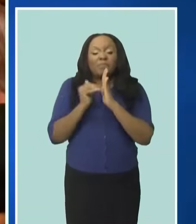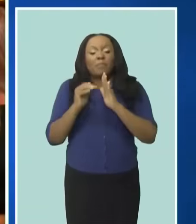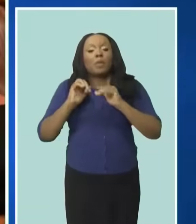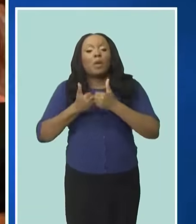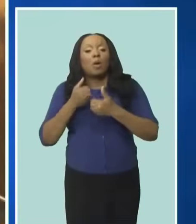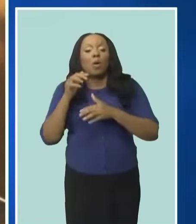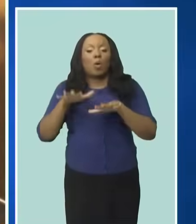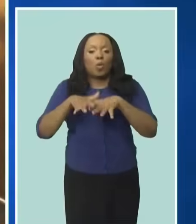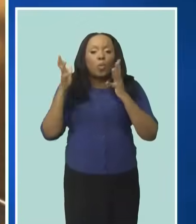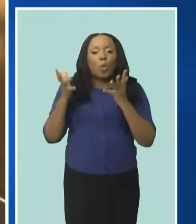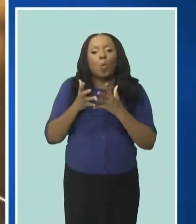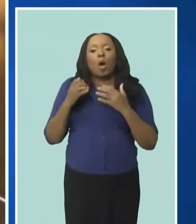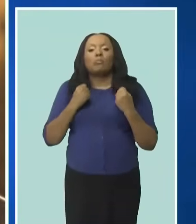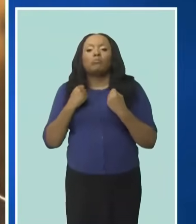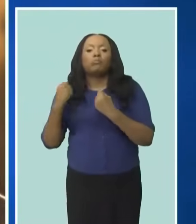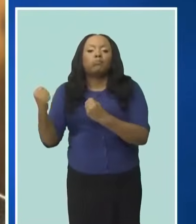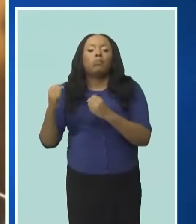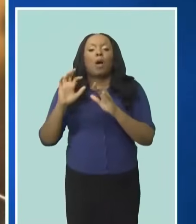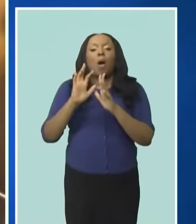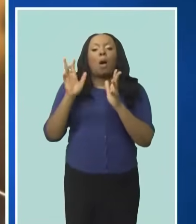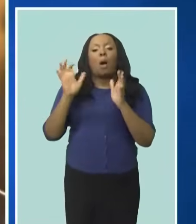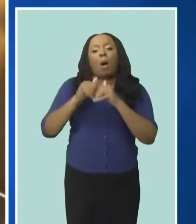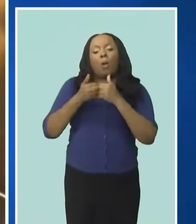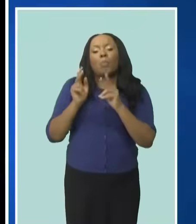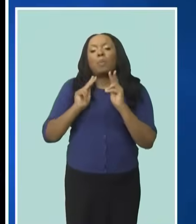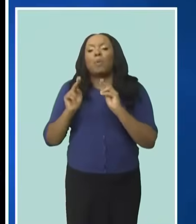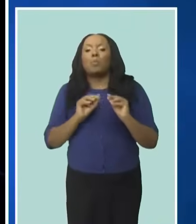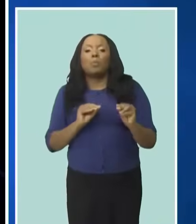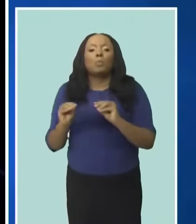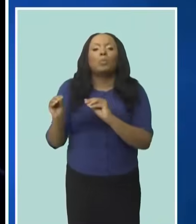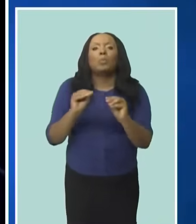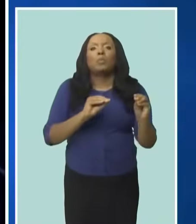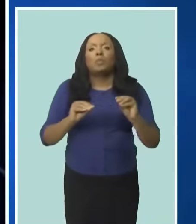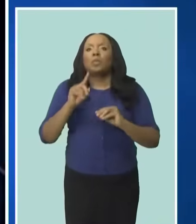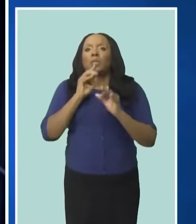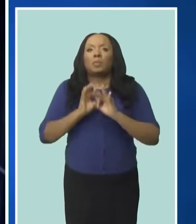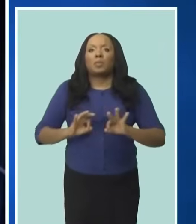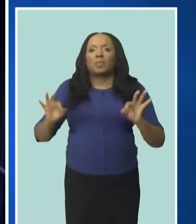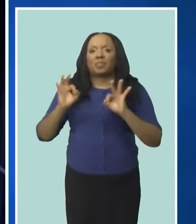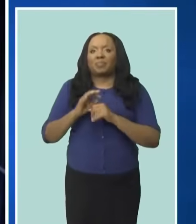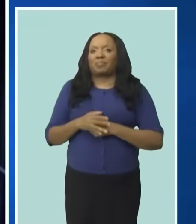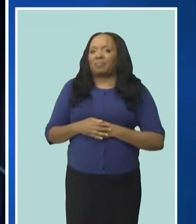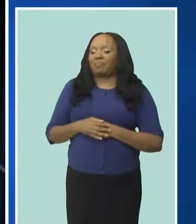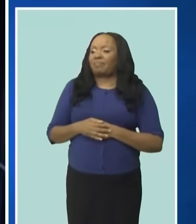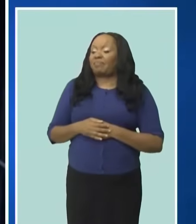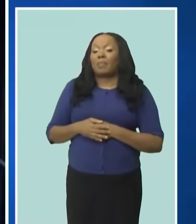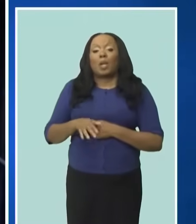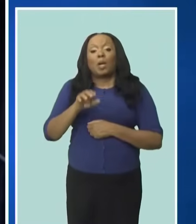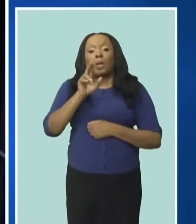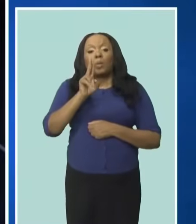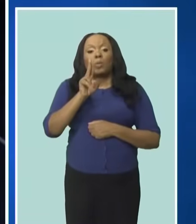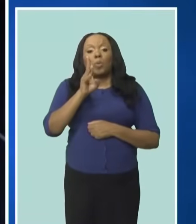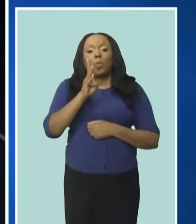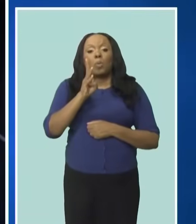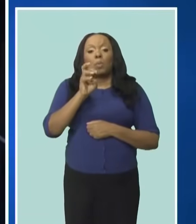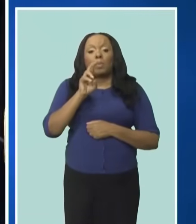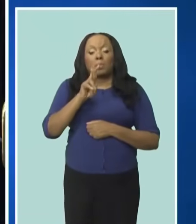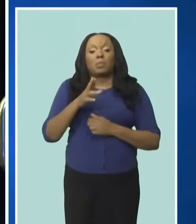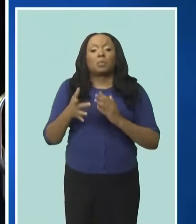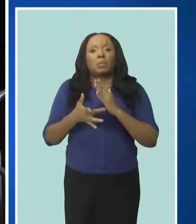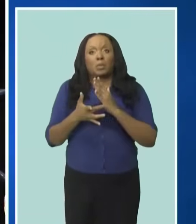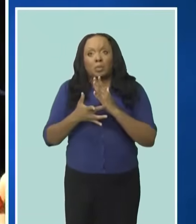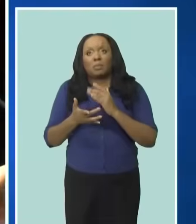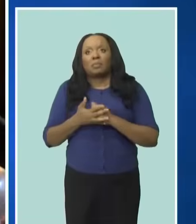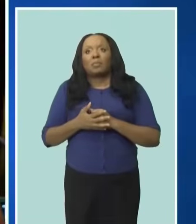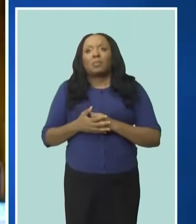is what Uber is about and gave details. So Uber is a technology platform that connects a person who wants